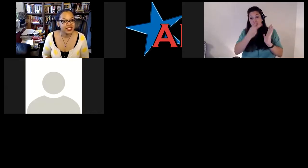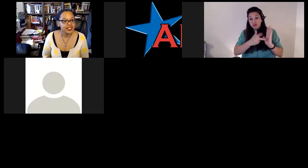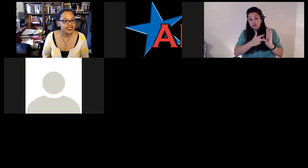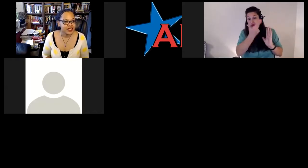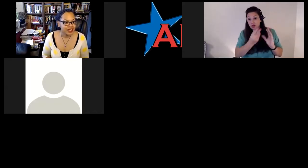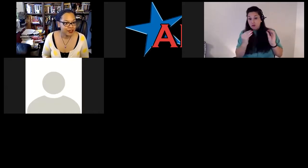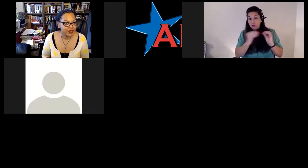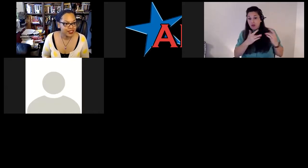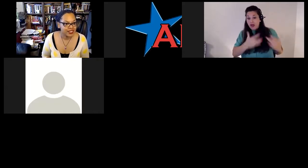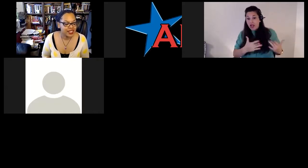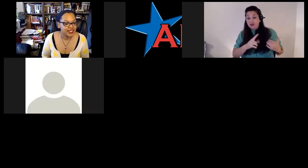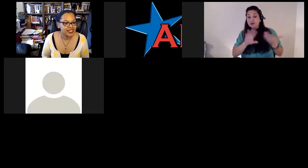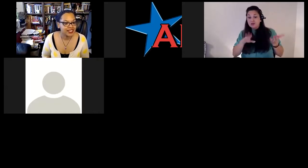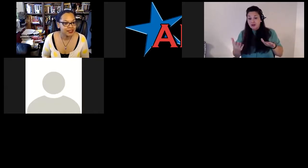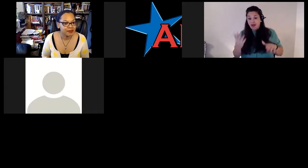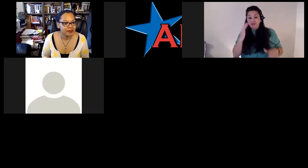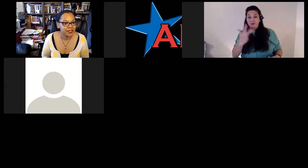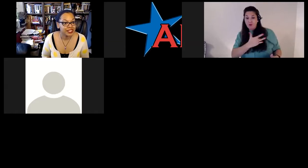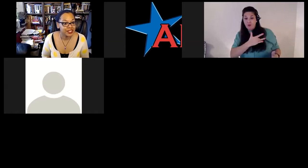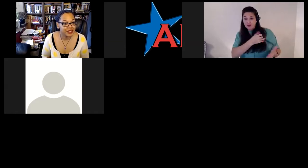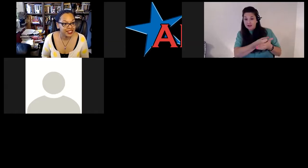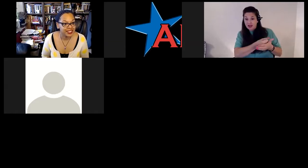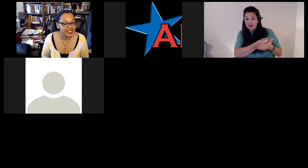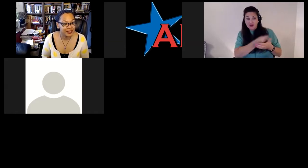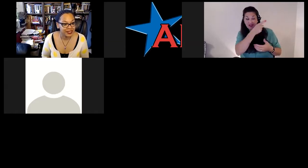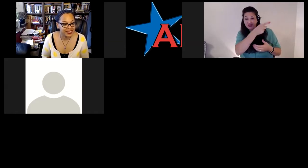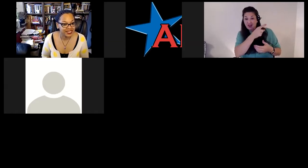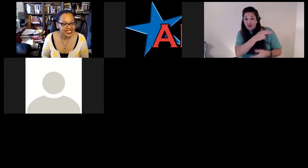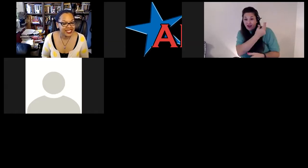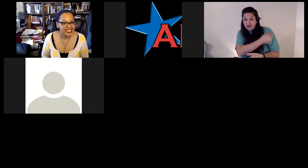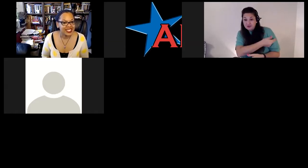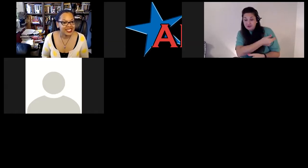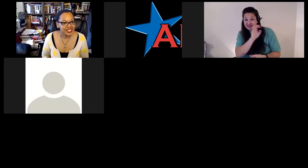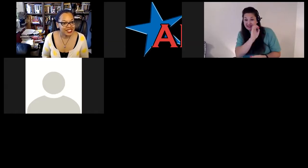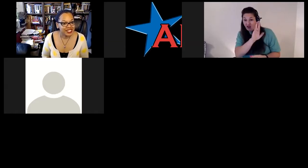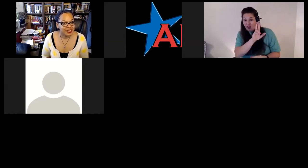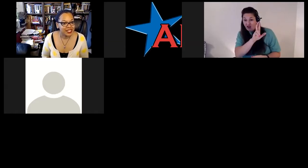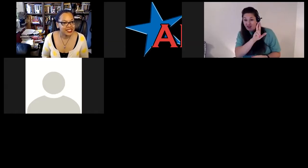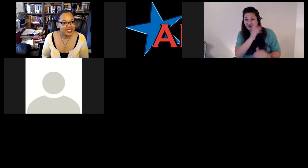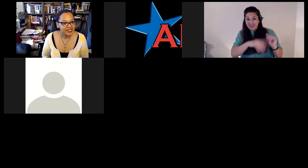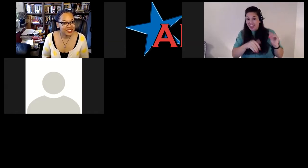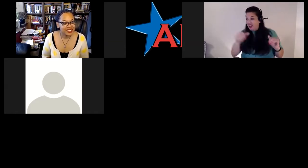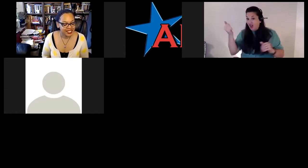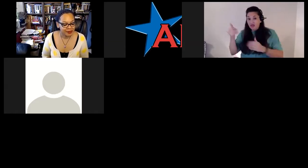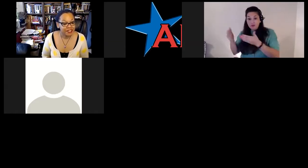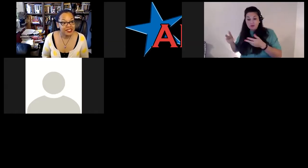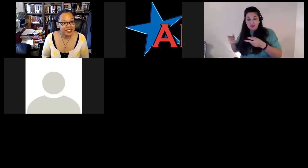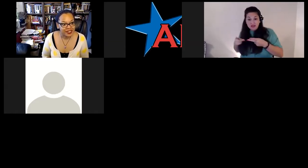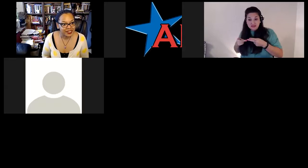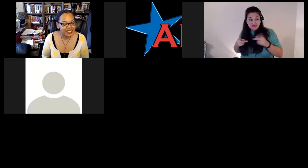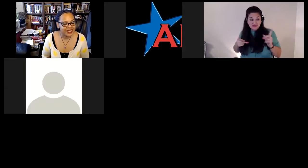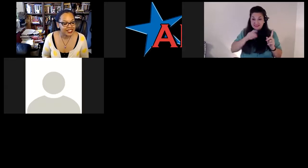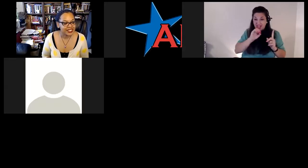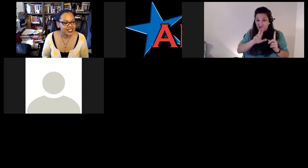likely to die of a heart attack in the ER than anyone else. And a lot of it is because even